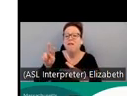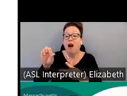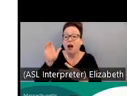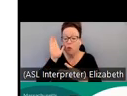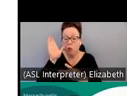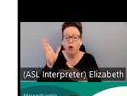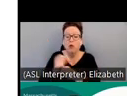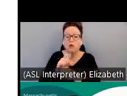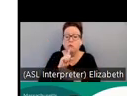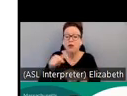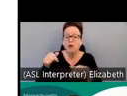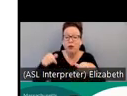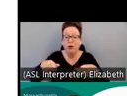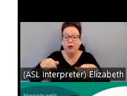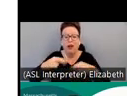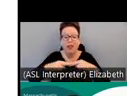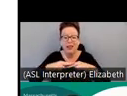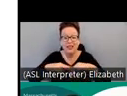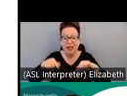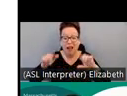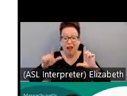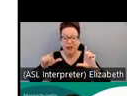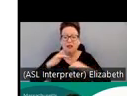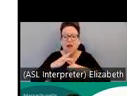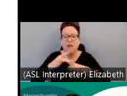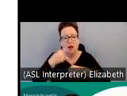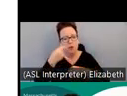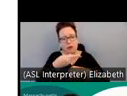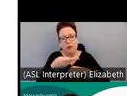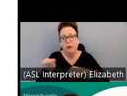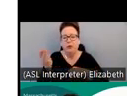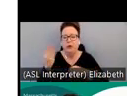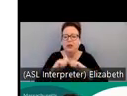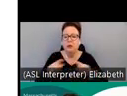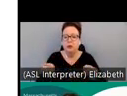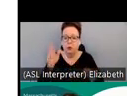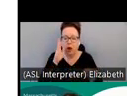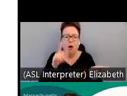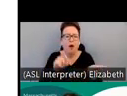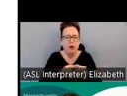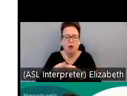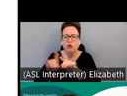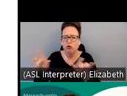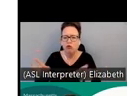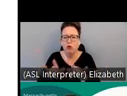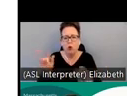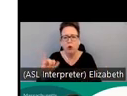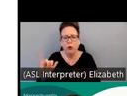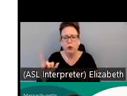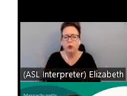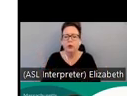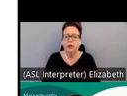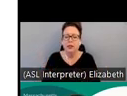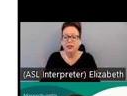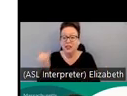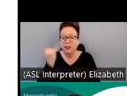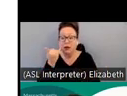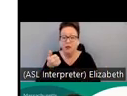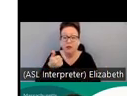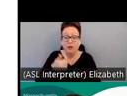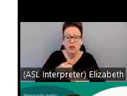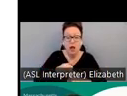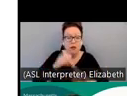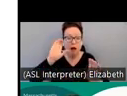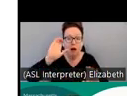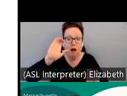this slide deck available to all of you, and as well as the recording of the presentation. So if you're furiously looking for your